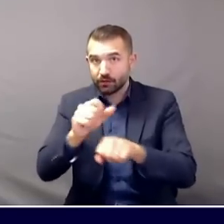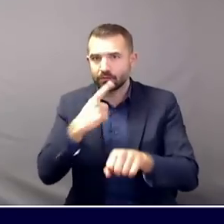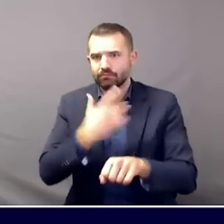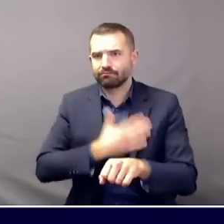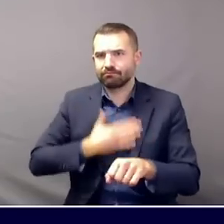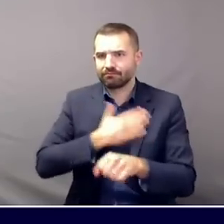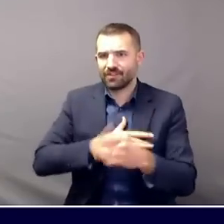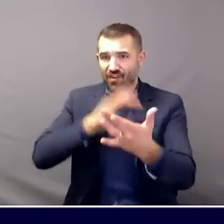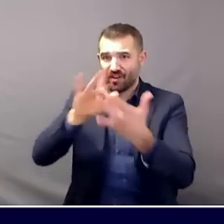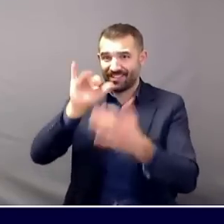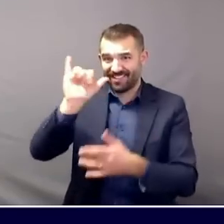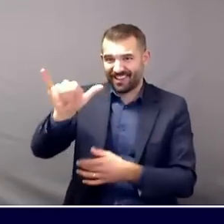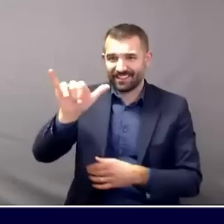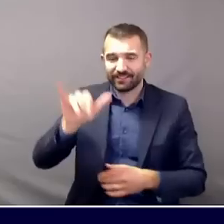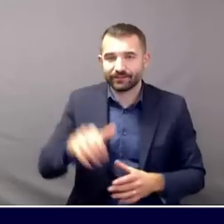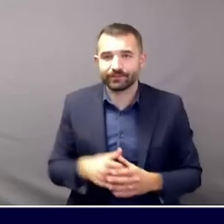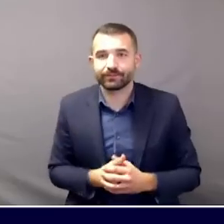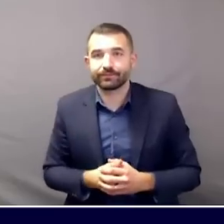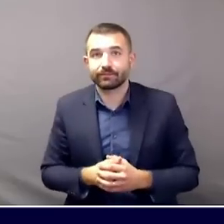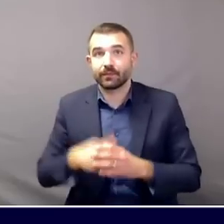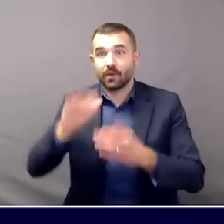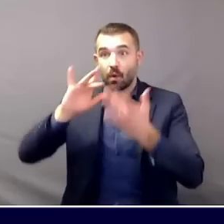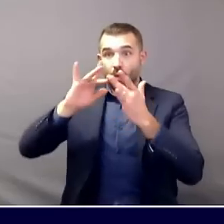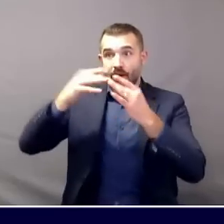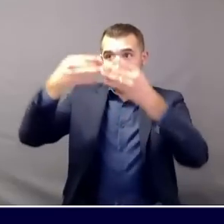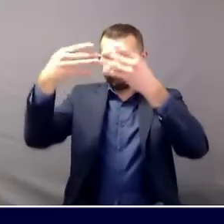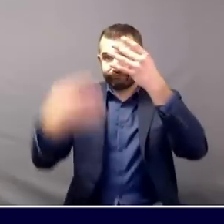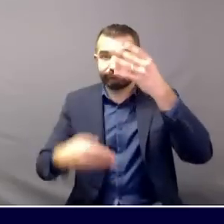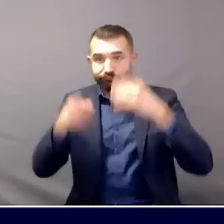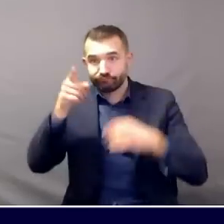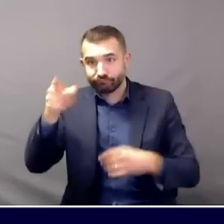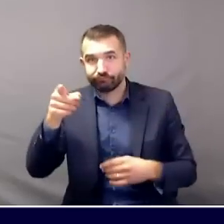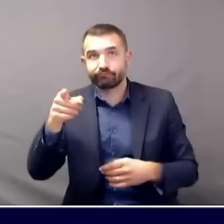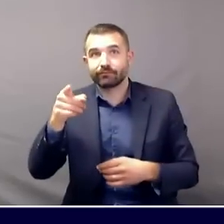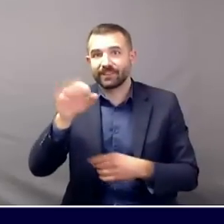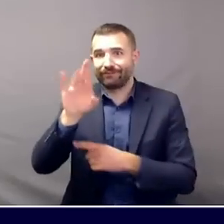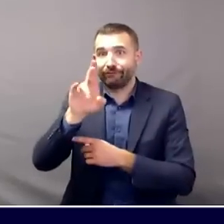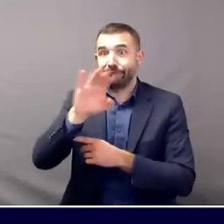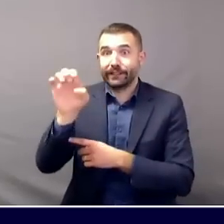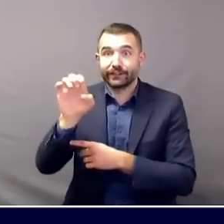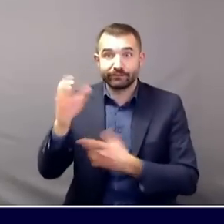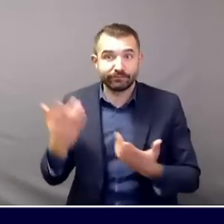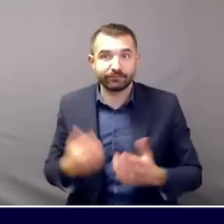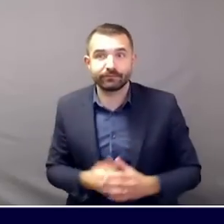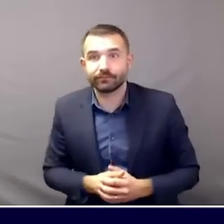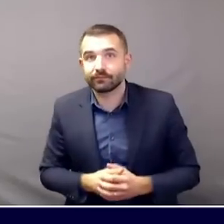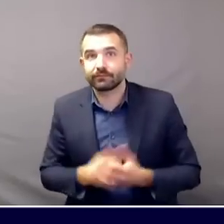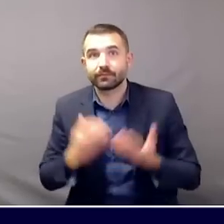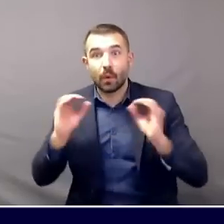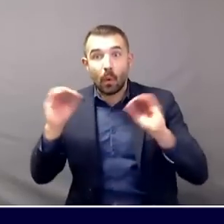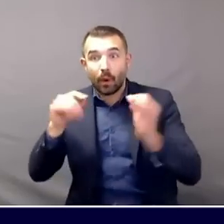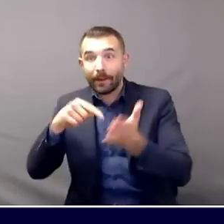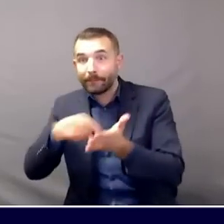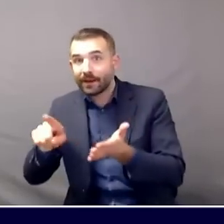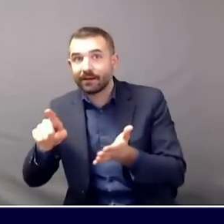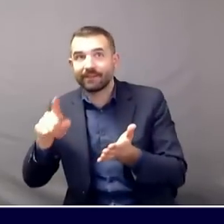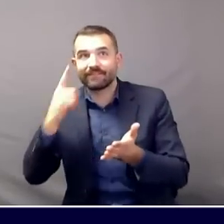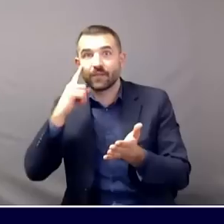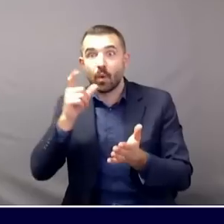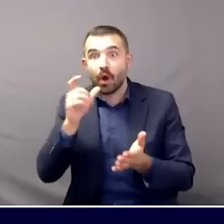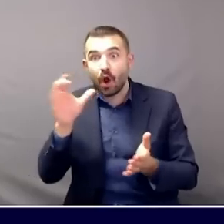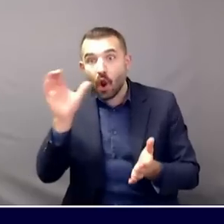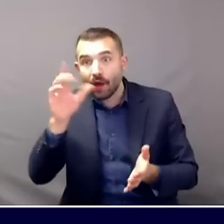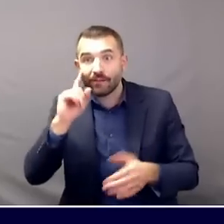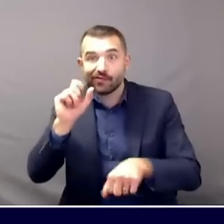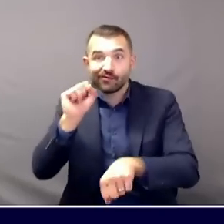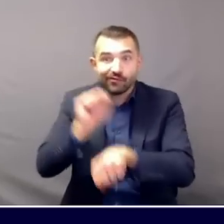connecttocarejobs.com. This portal is offered at no charge to job seekers. We expect to expand the portal